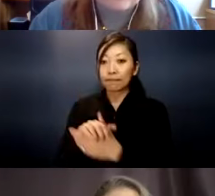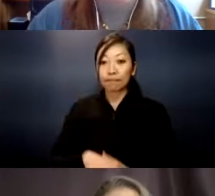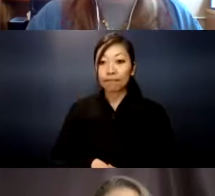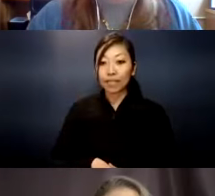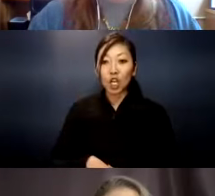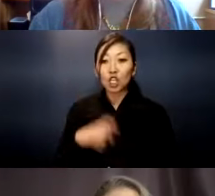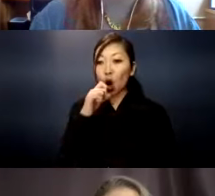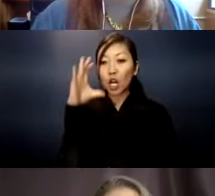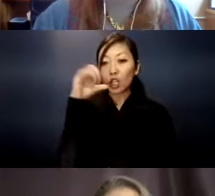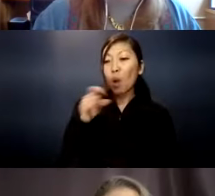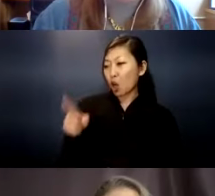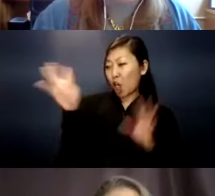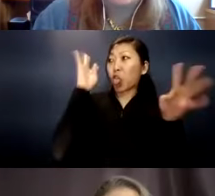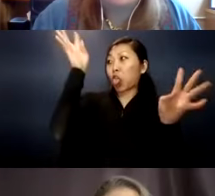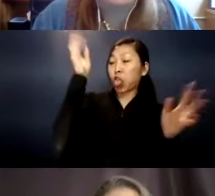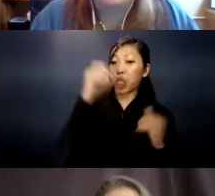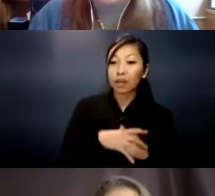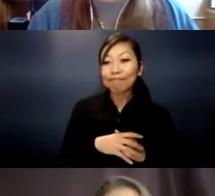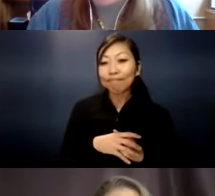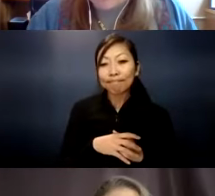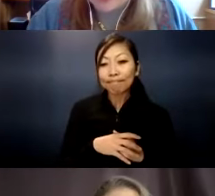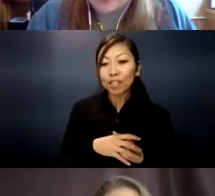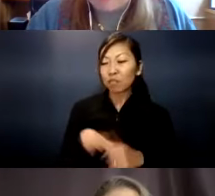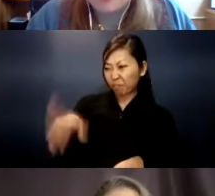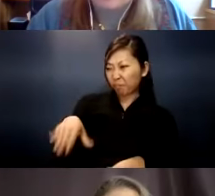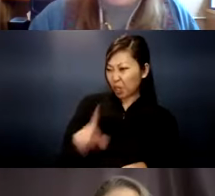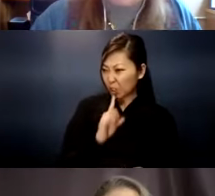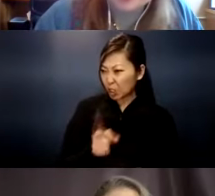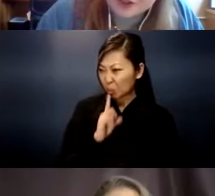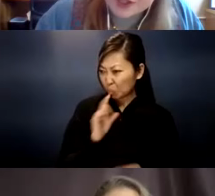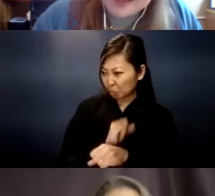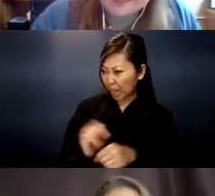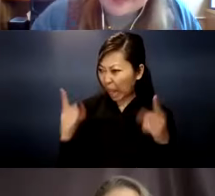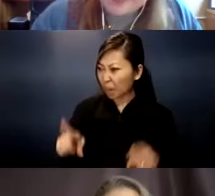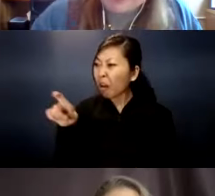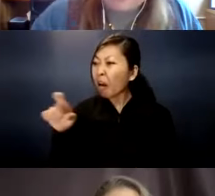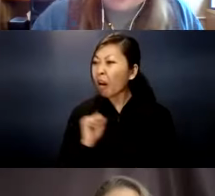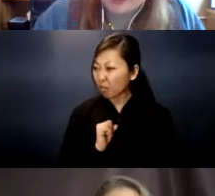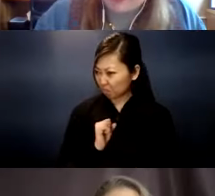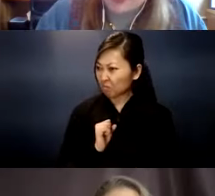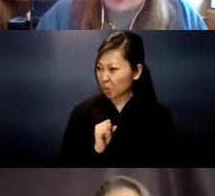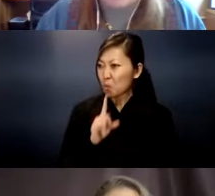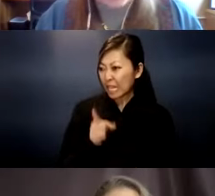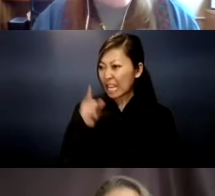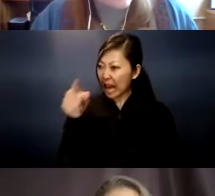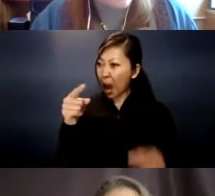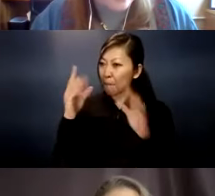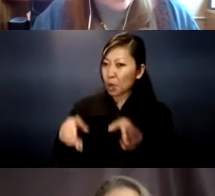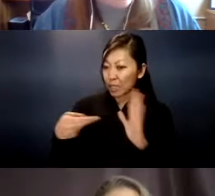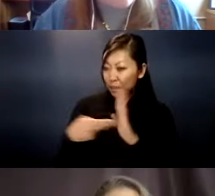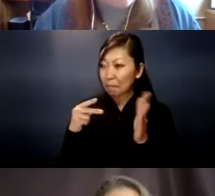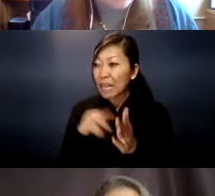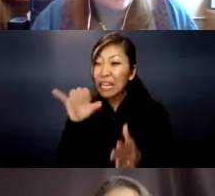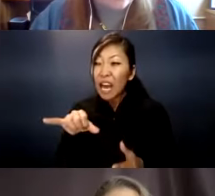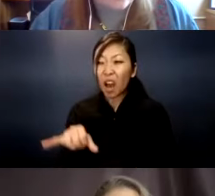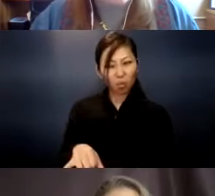up. So don't ask, well, are you sure that happened? Are you sure they meant it that way? Are you sure they did